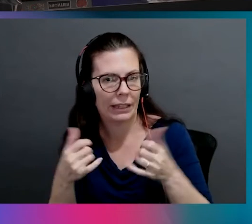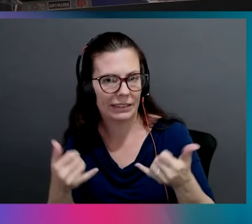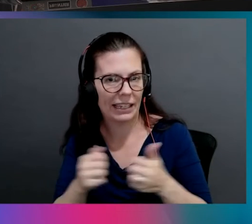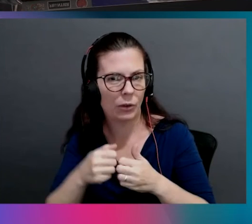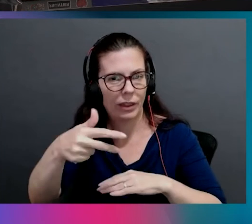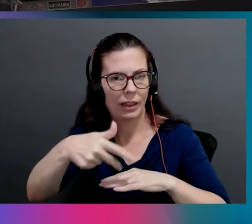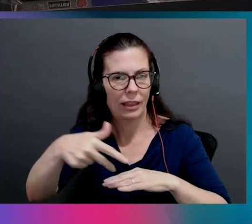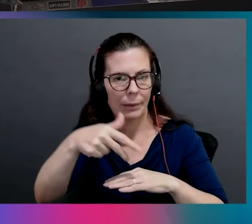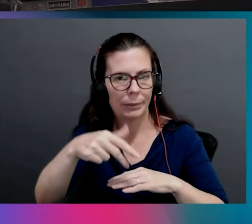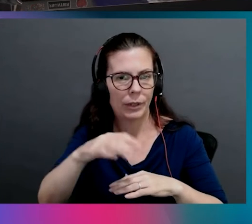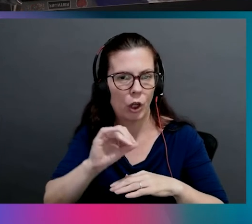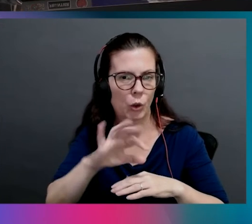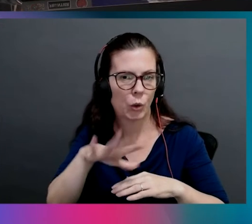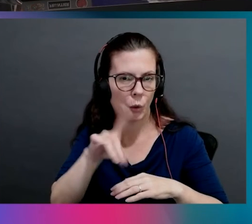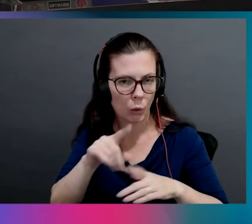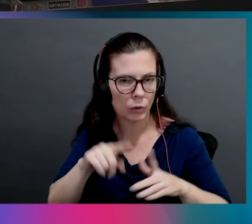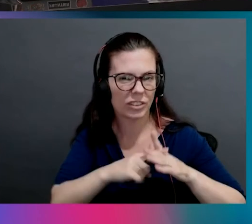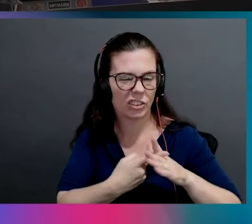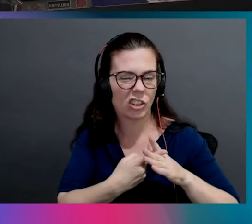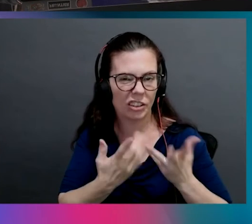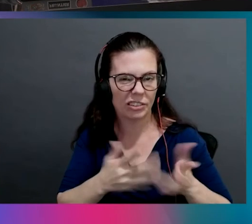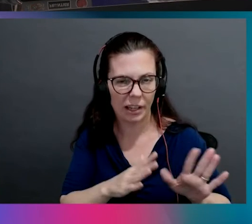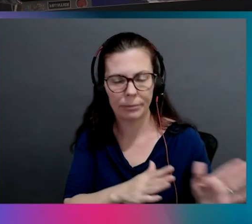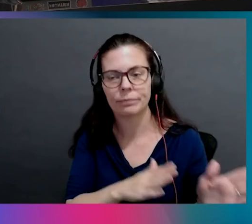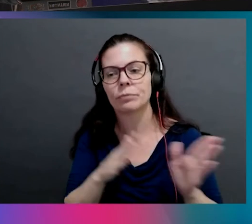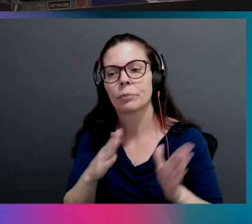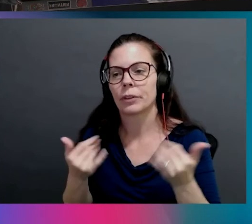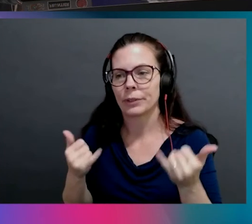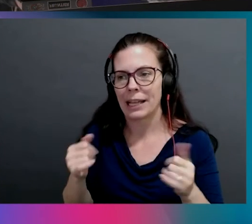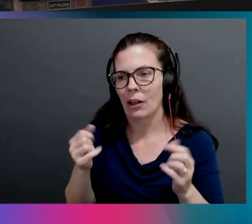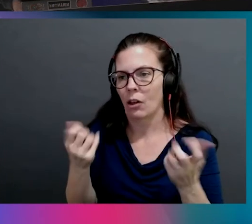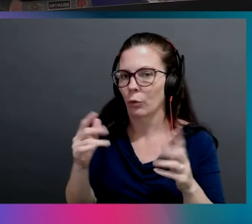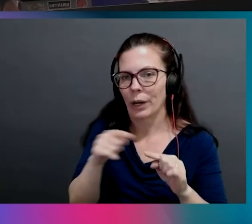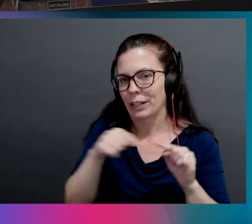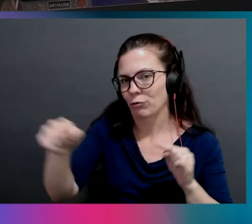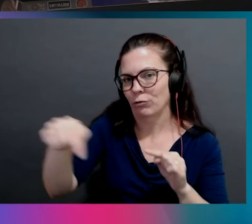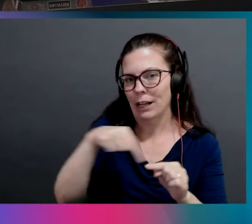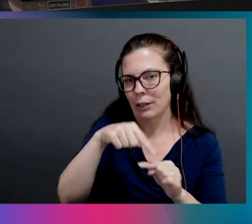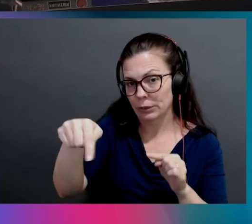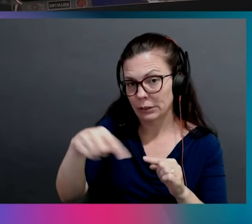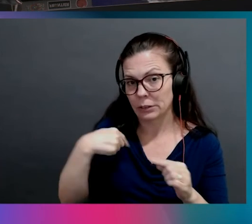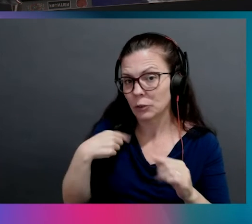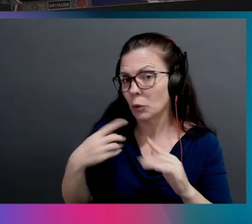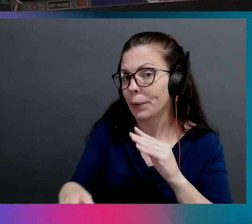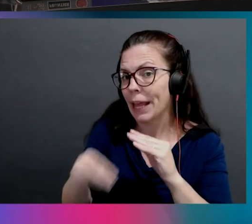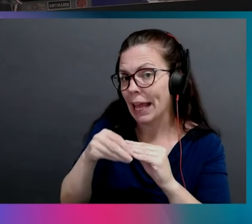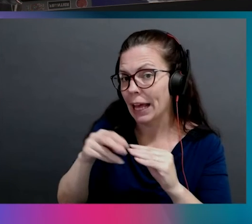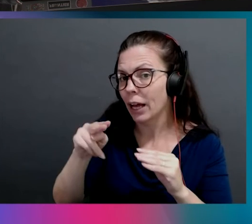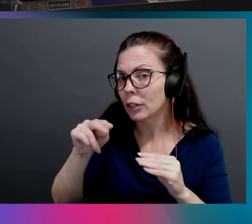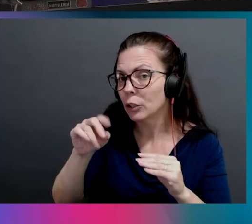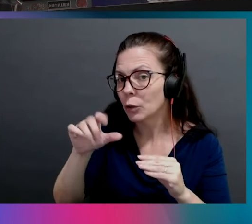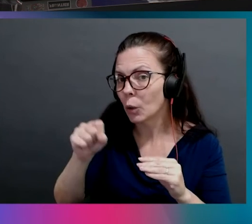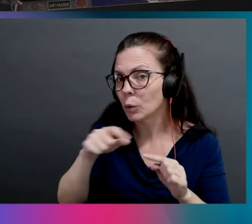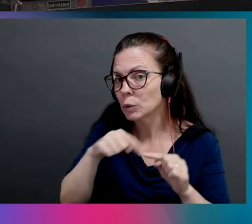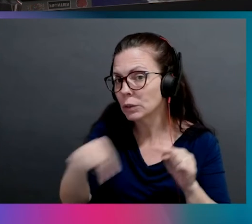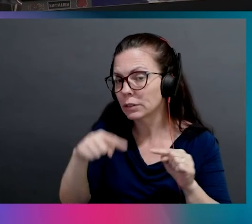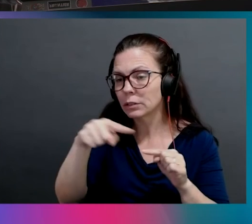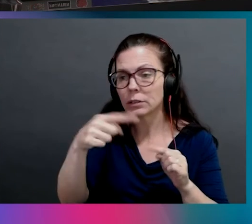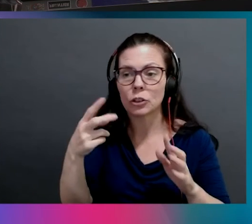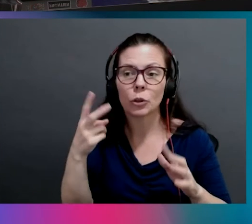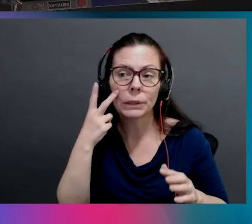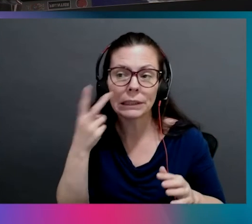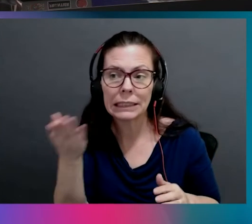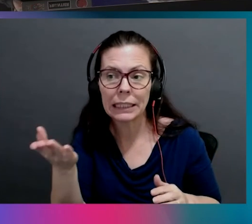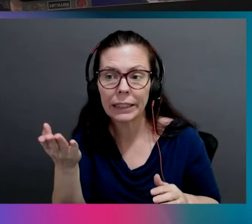way. And here we're already returning routes. As I continue to add nodes, what's being displayed here is